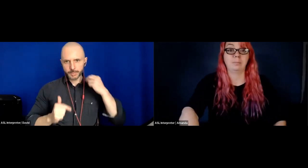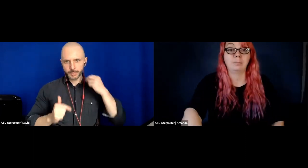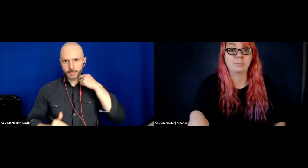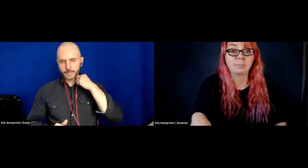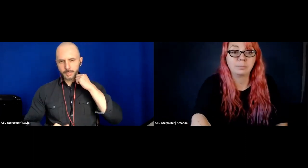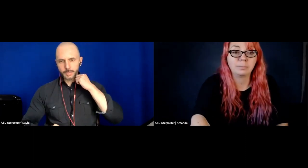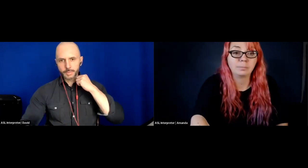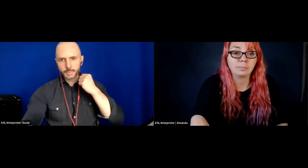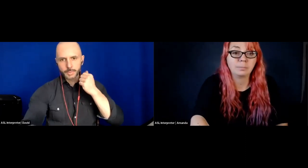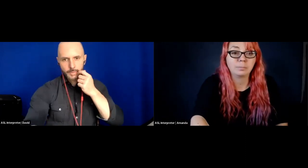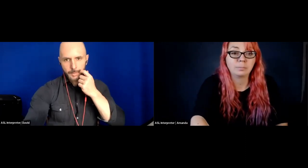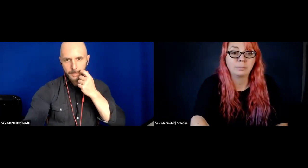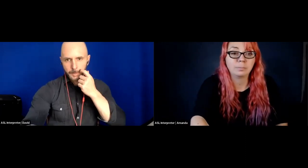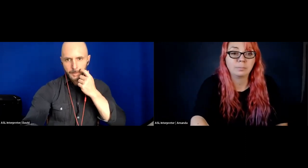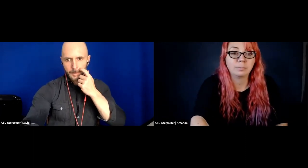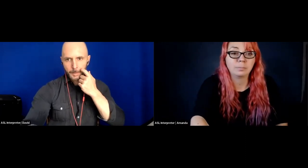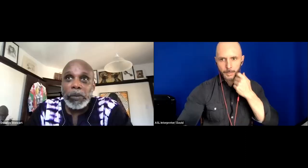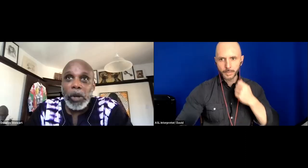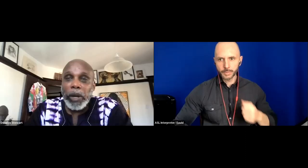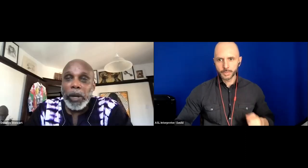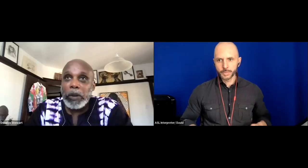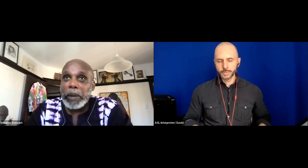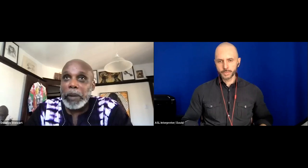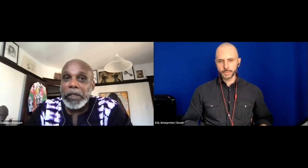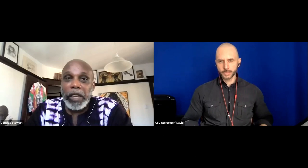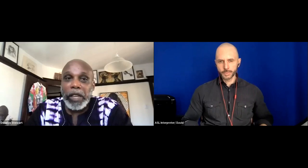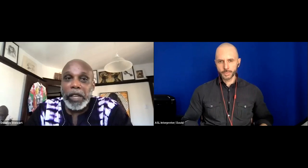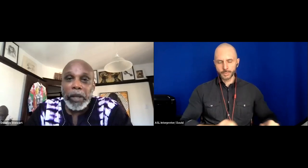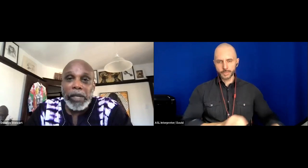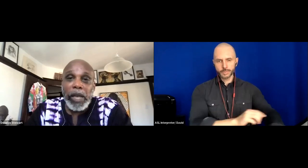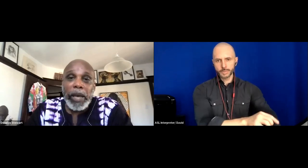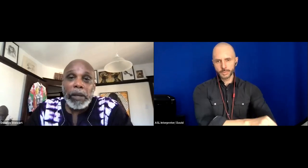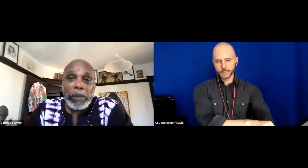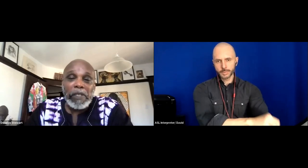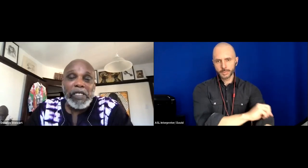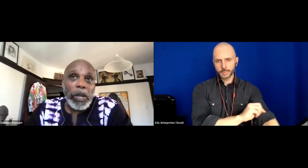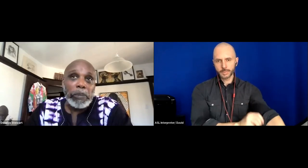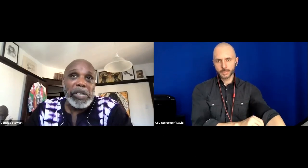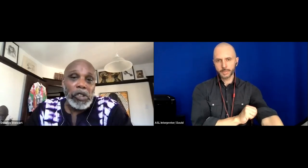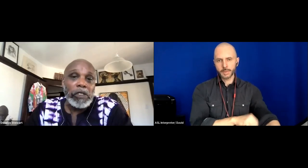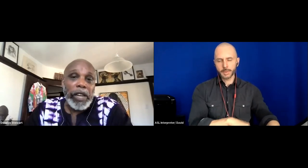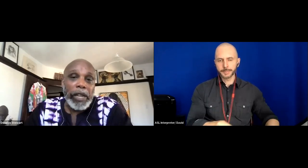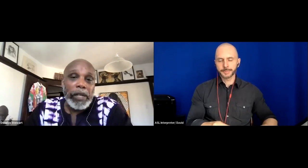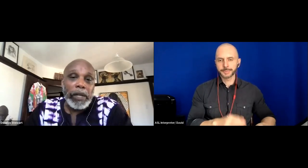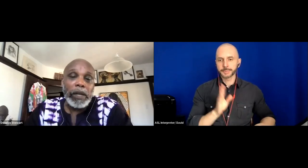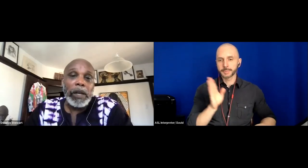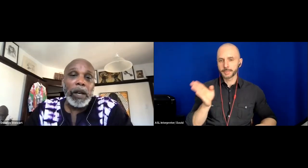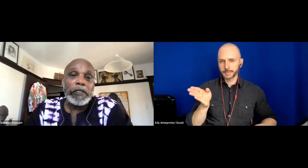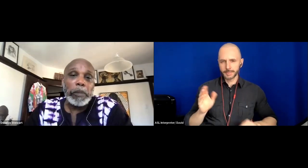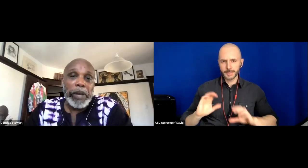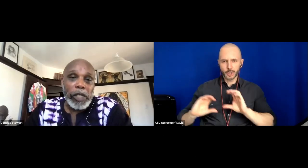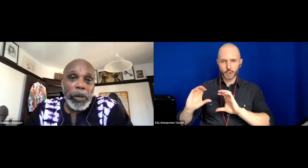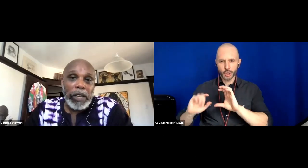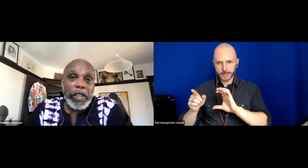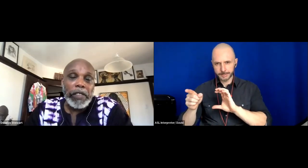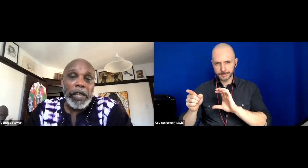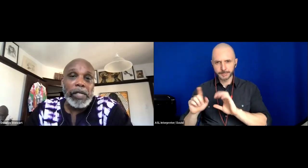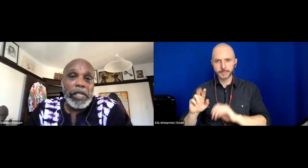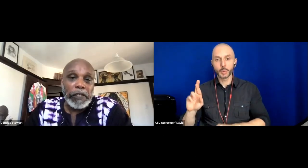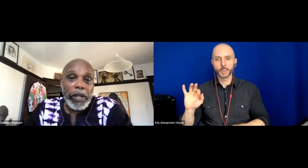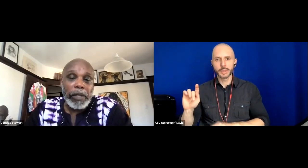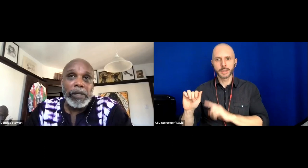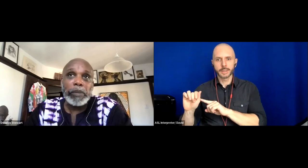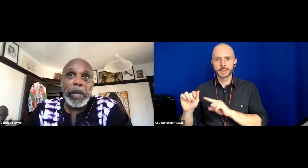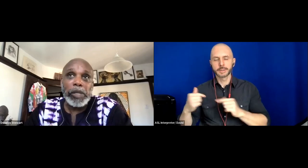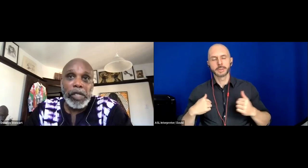Yeah, and Rita's saying, yeah, of course we don't want to remember and think about that, because some of us want to preserve an idea of the place we live. And I think